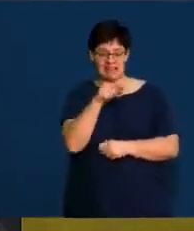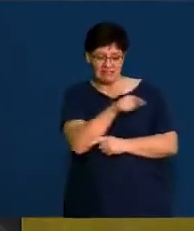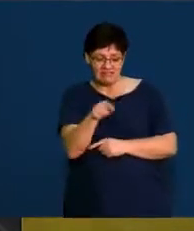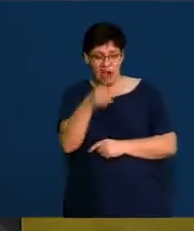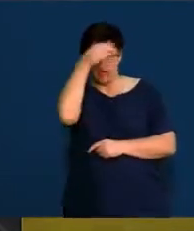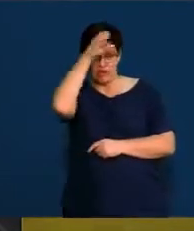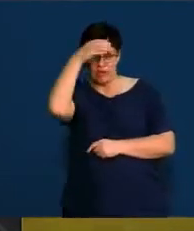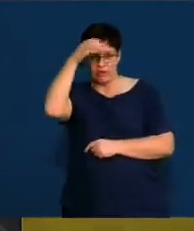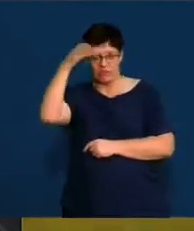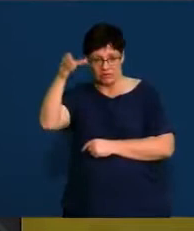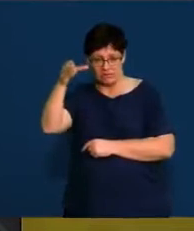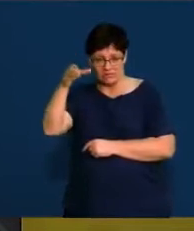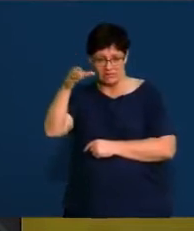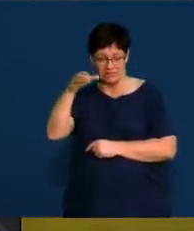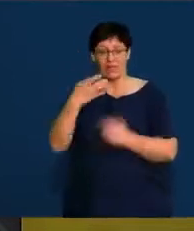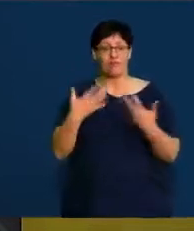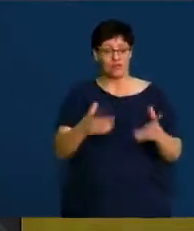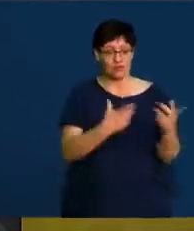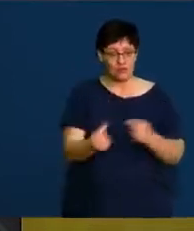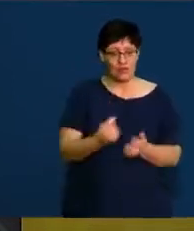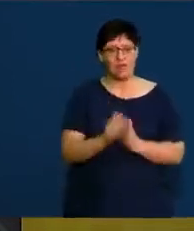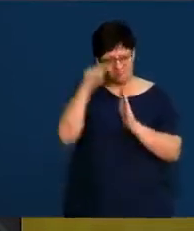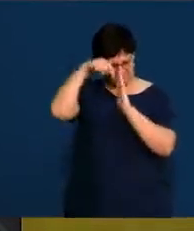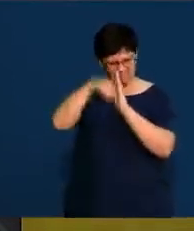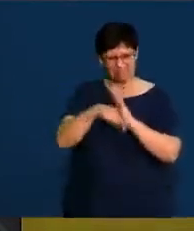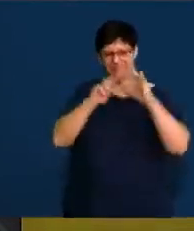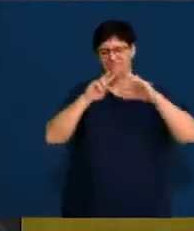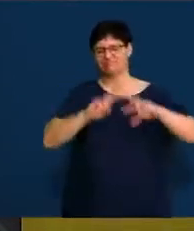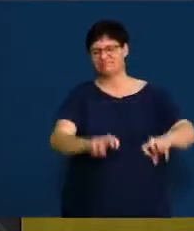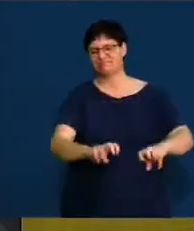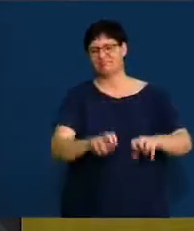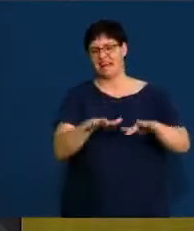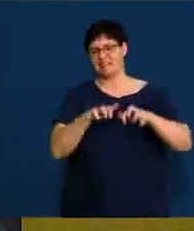concepts that you've done in GIS. Let's go deeper into the examination.